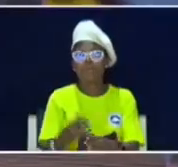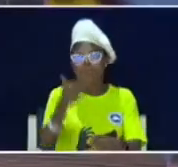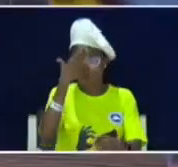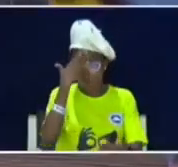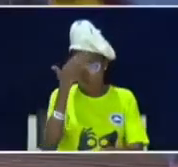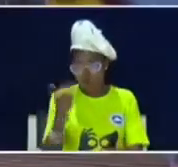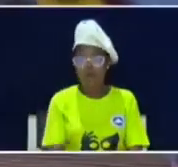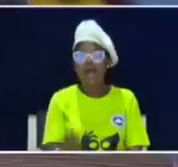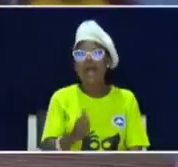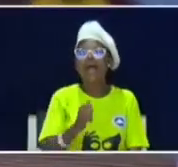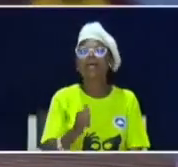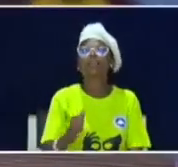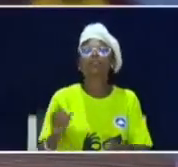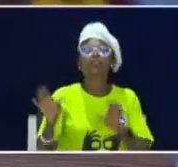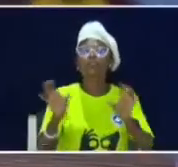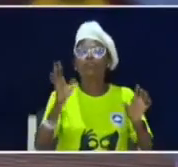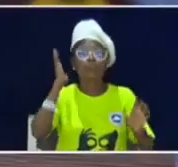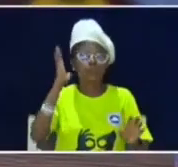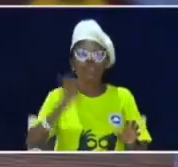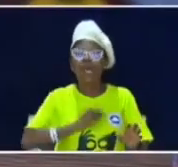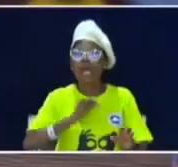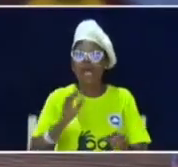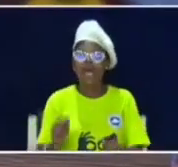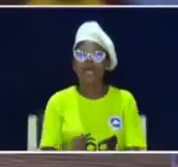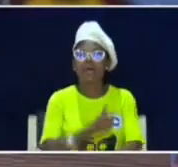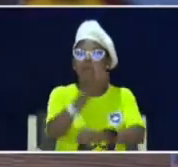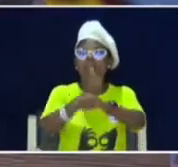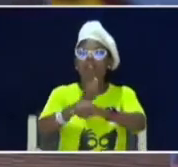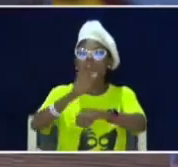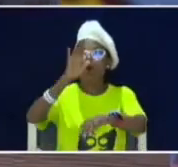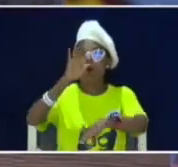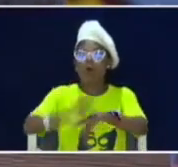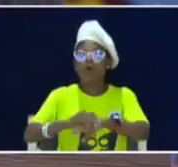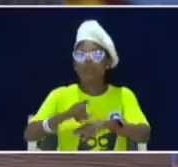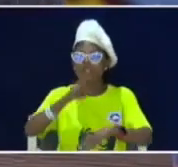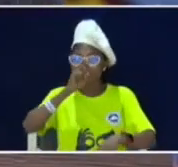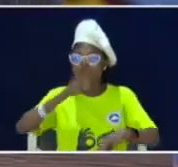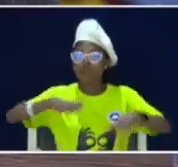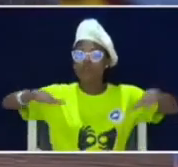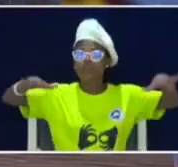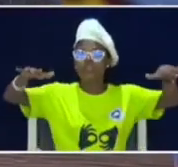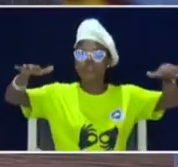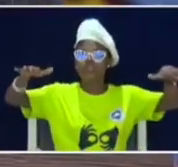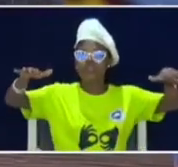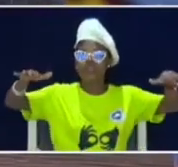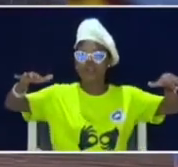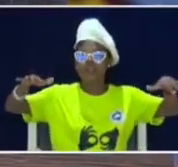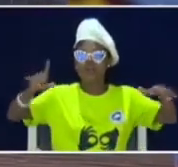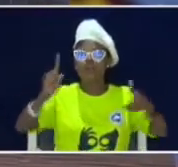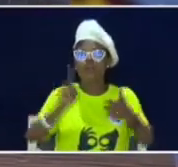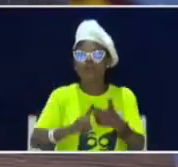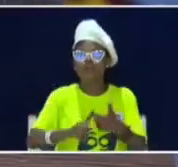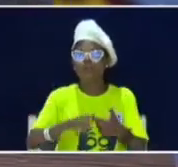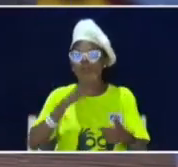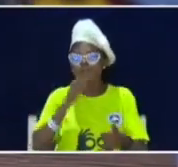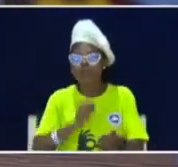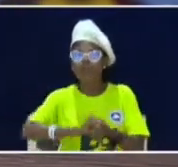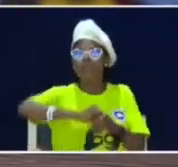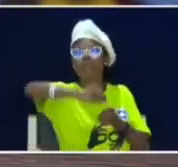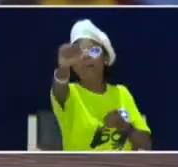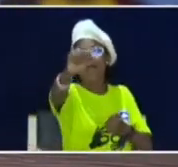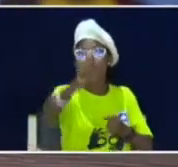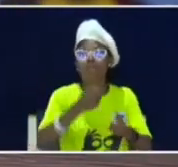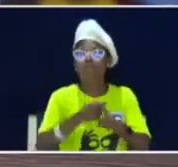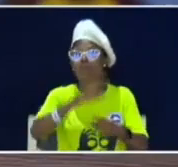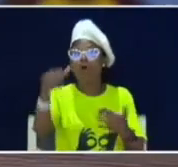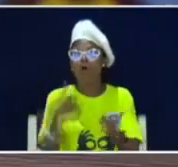Why should I mount up on the eagle's wing? Number two, to operate with Christ far above principalities and